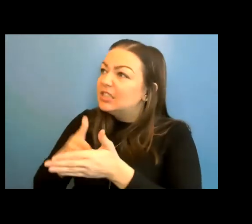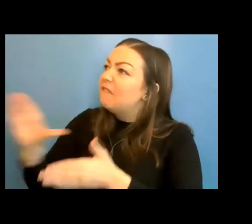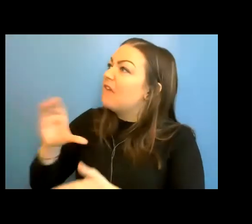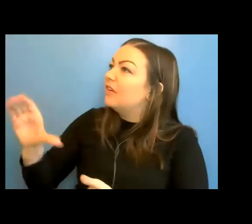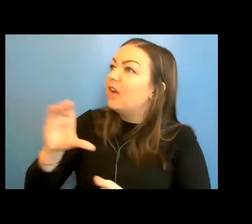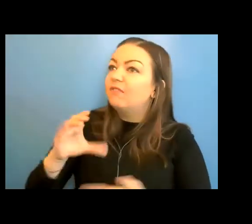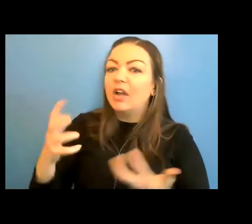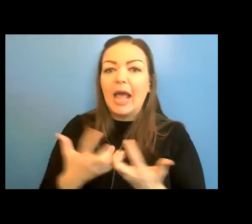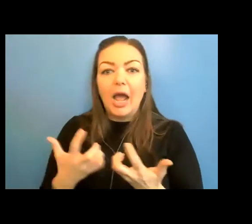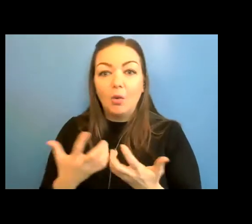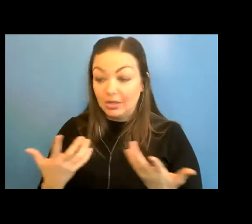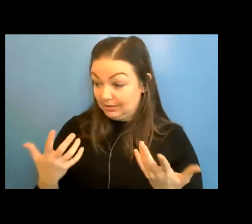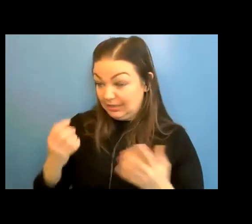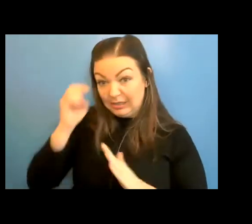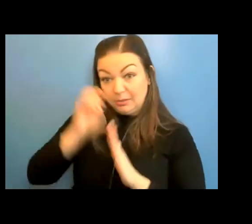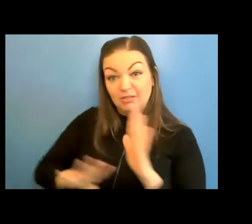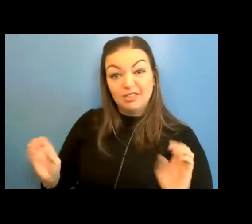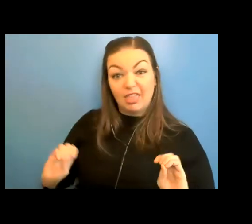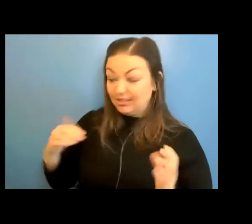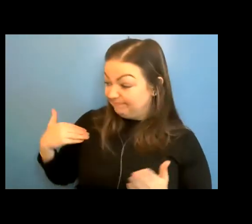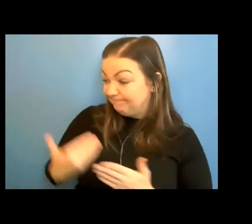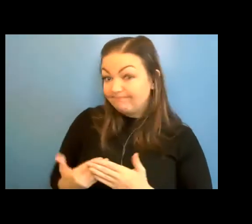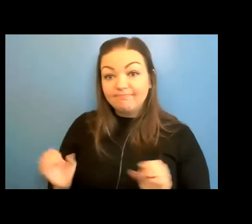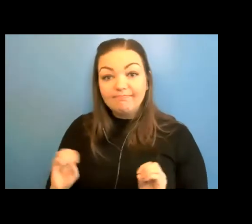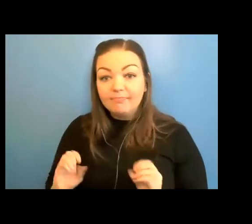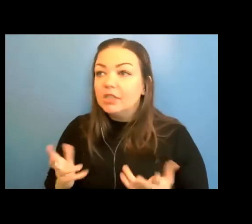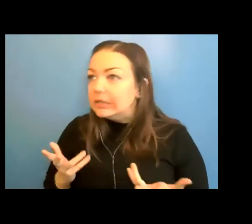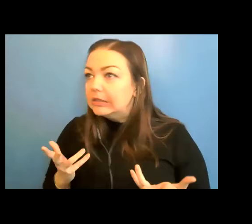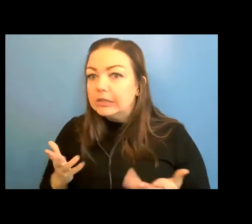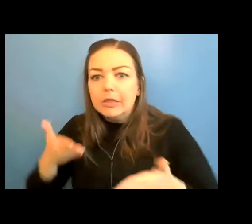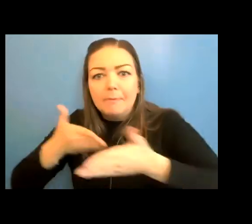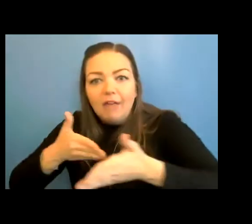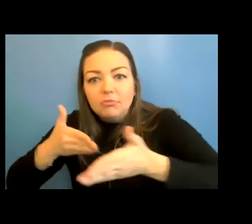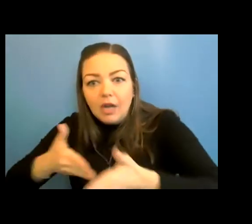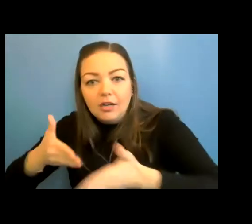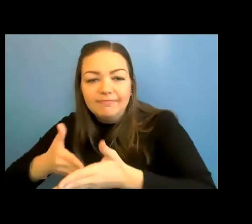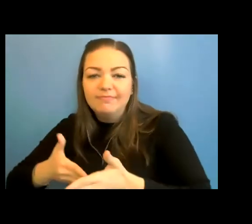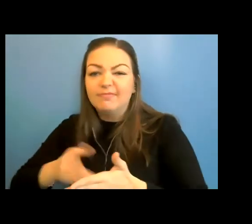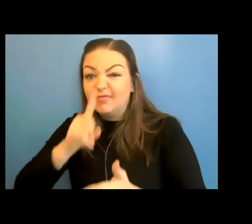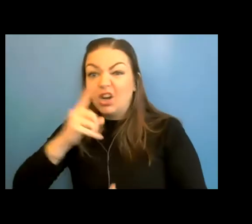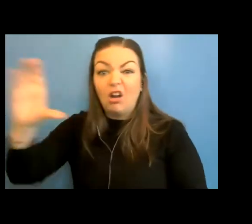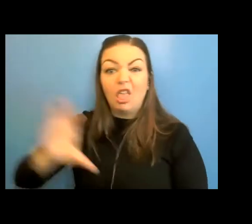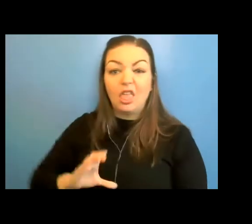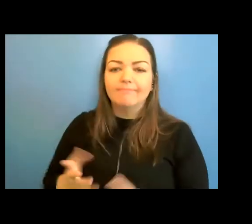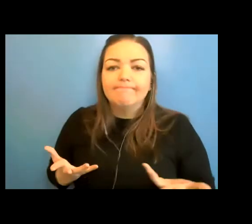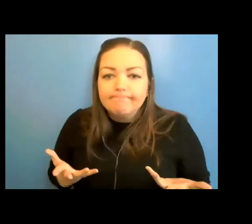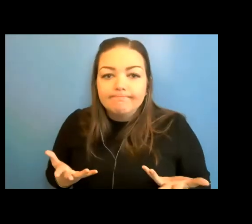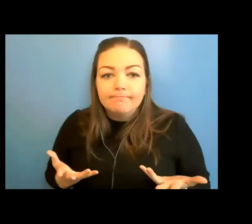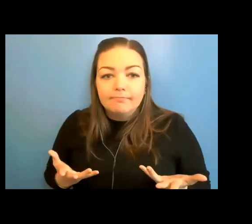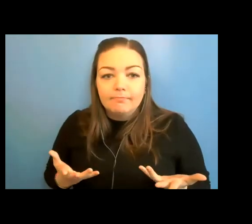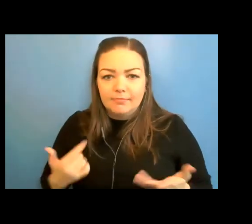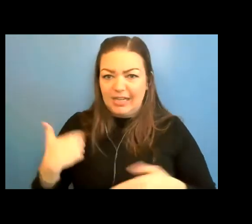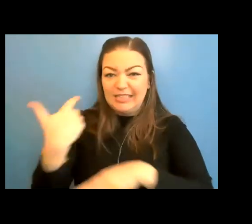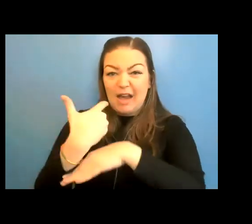track record and they can't necessarily find their way through the barriers that are in place in that sector. If my camera's moving,